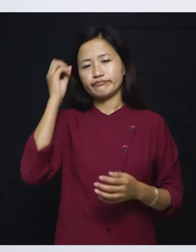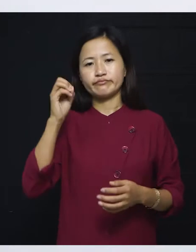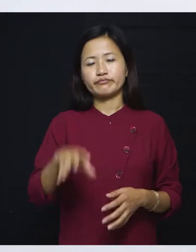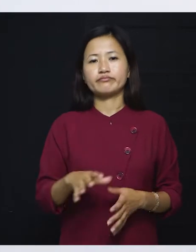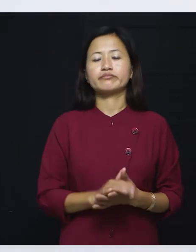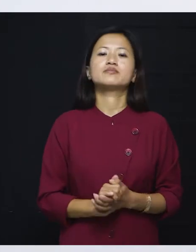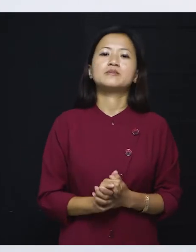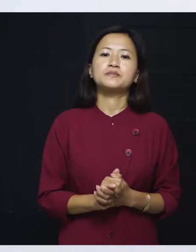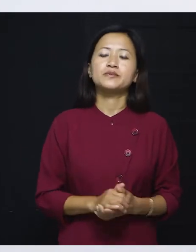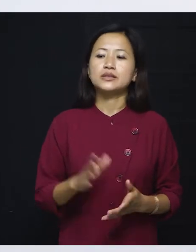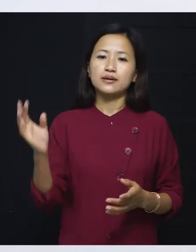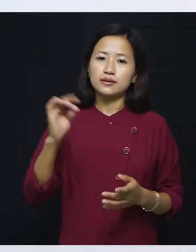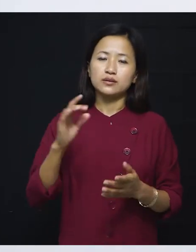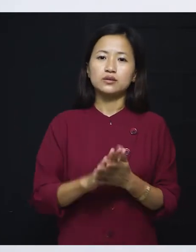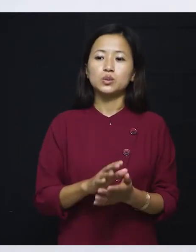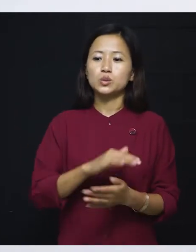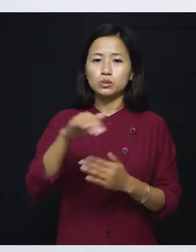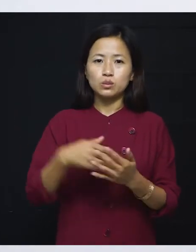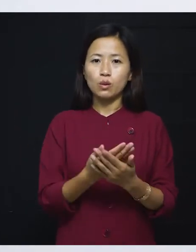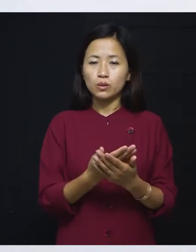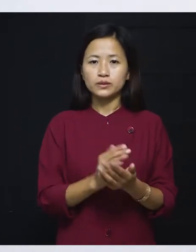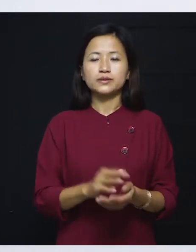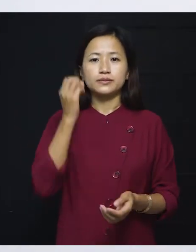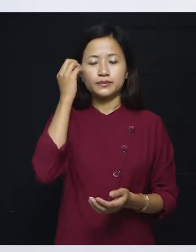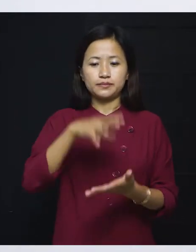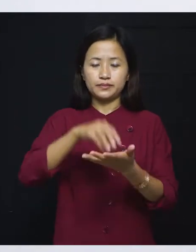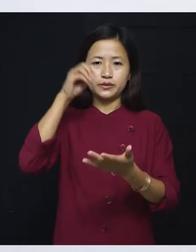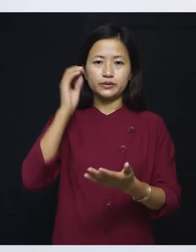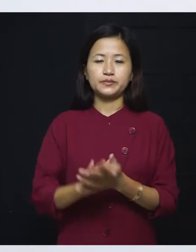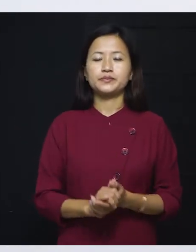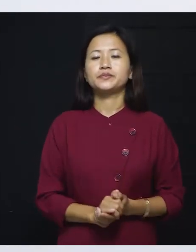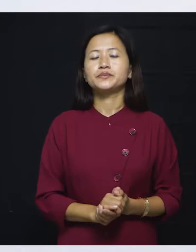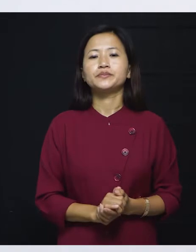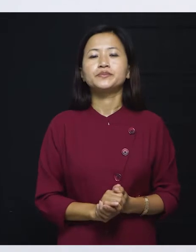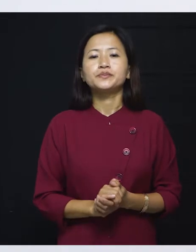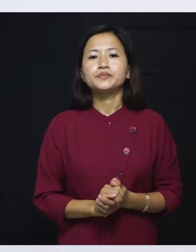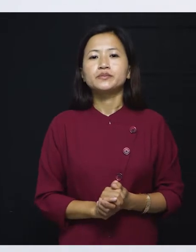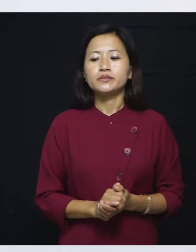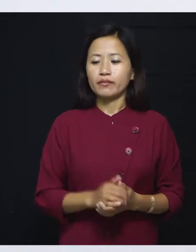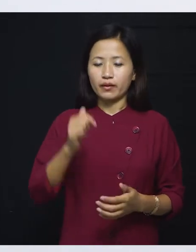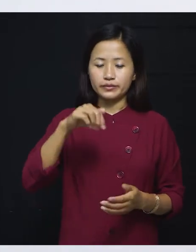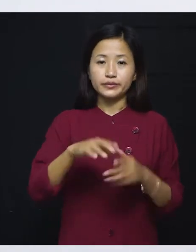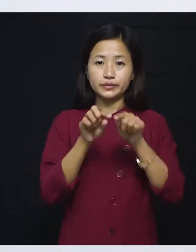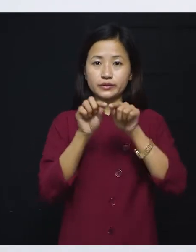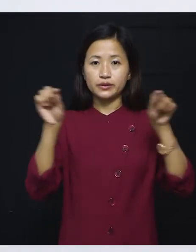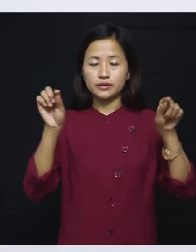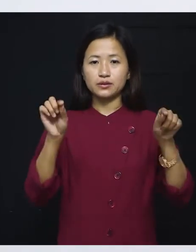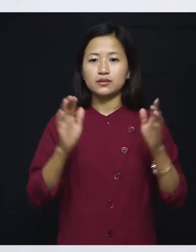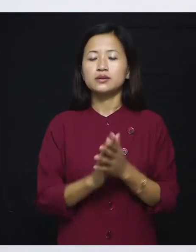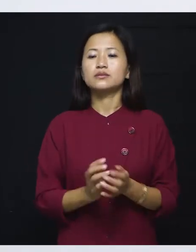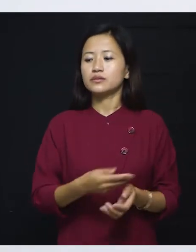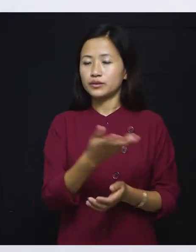a quick recap of what you already learned in your lower classes. And in a sentence, there will be